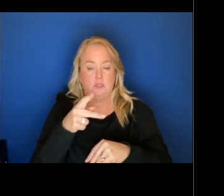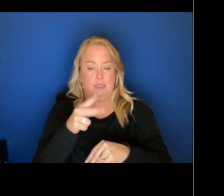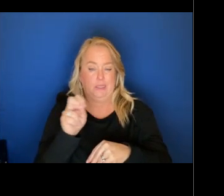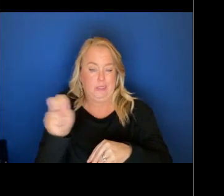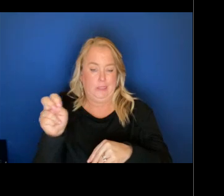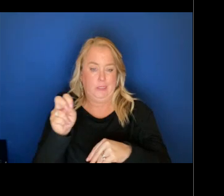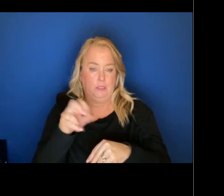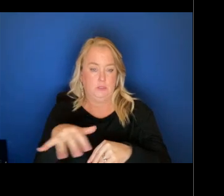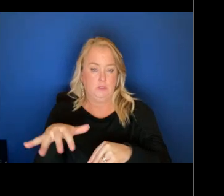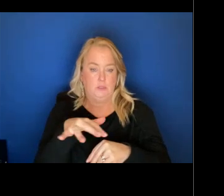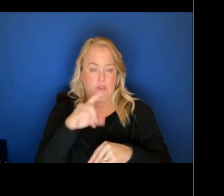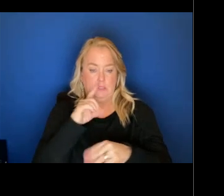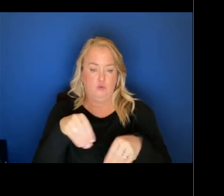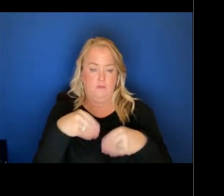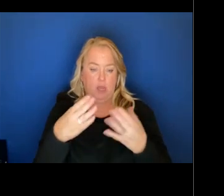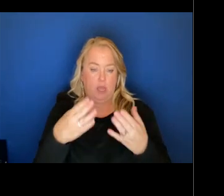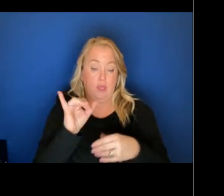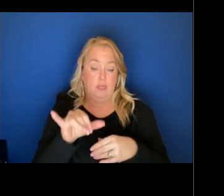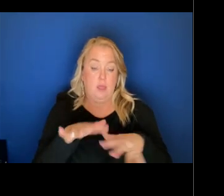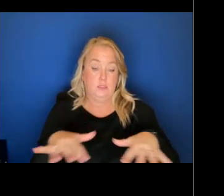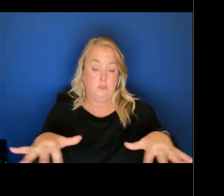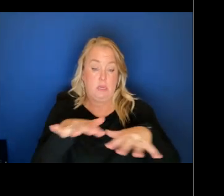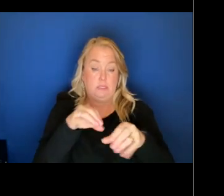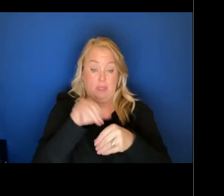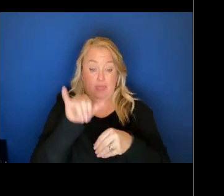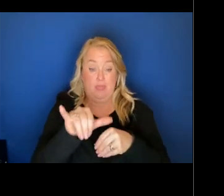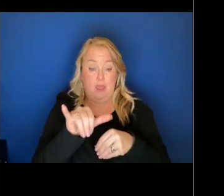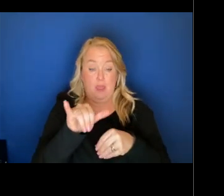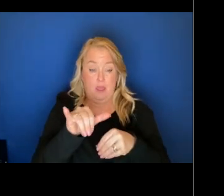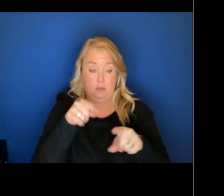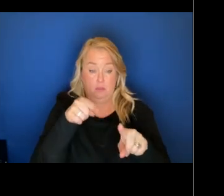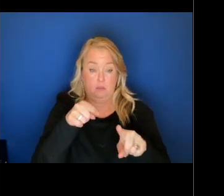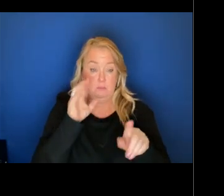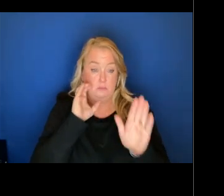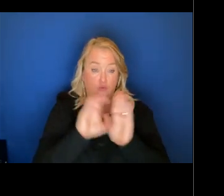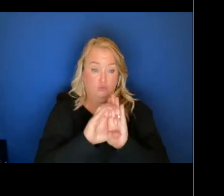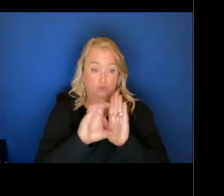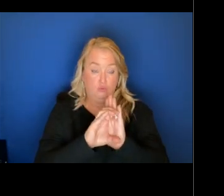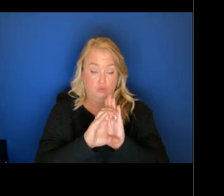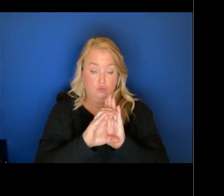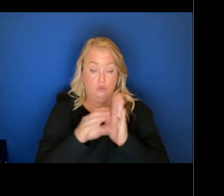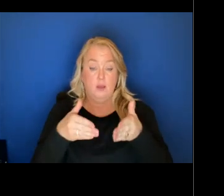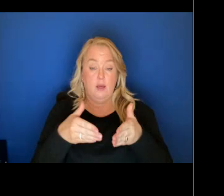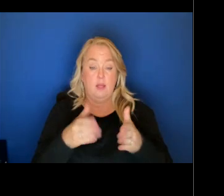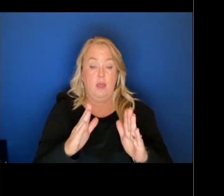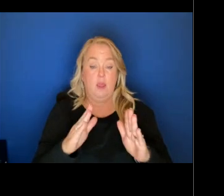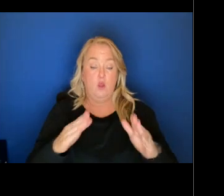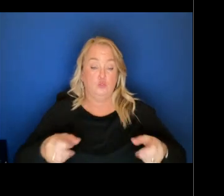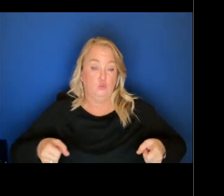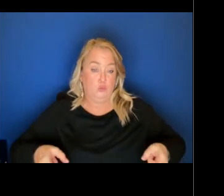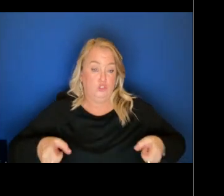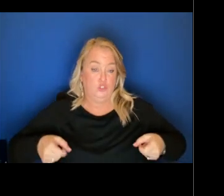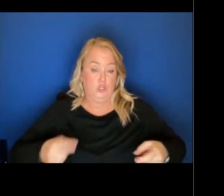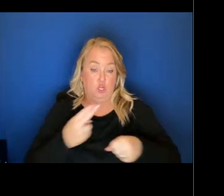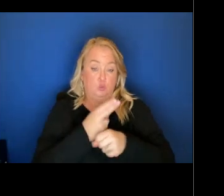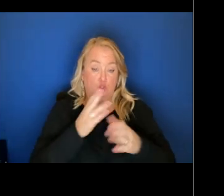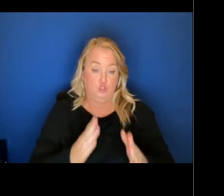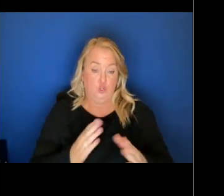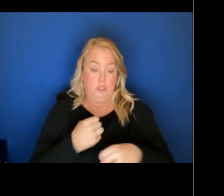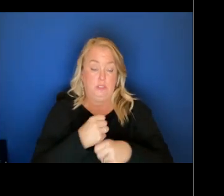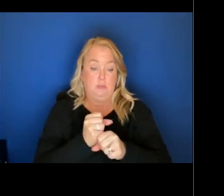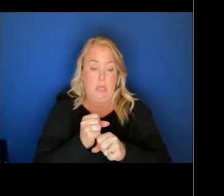The clear floor space in this parallel orientation allows the wheelchair user to